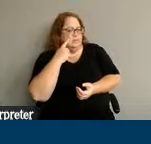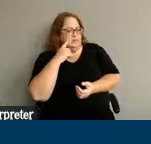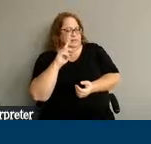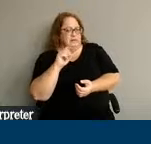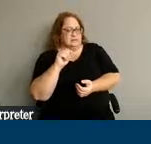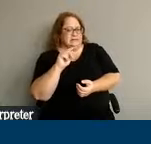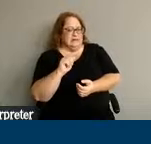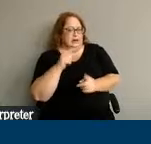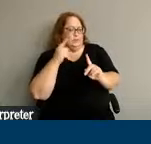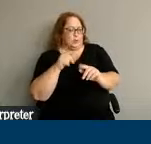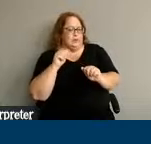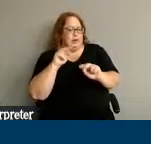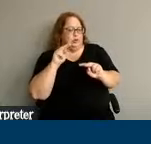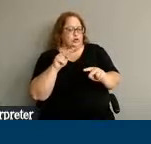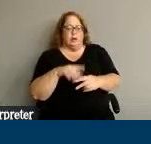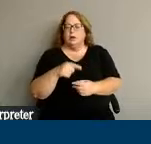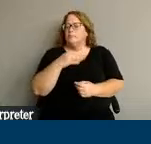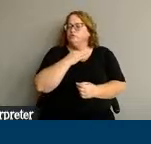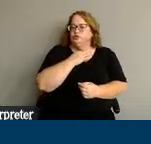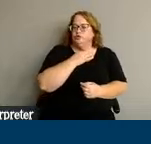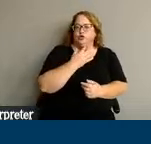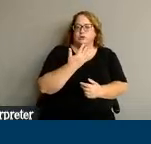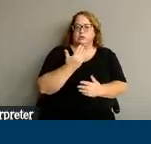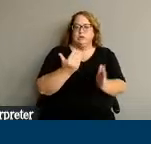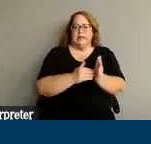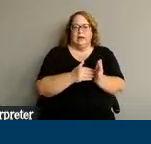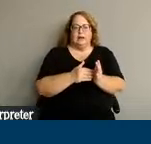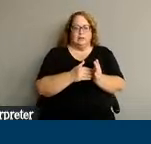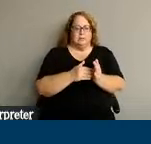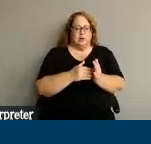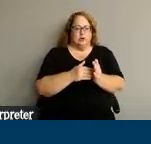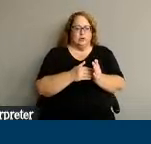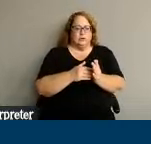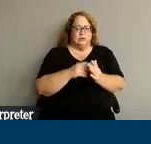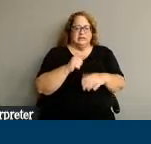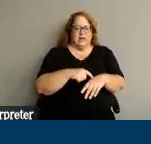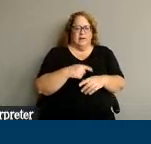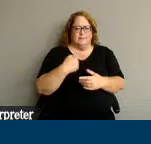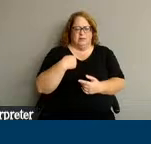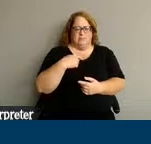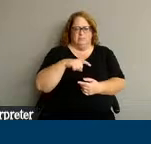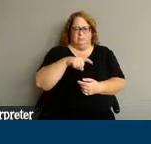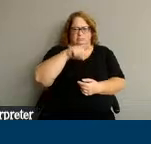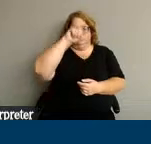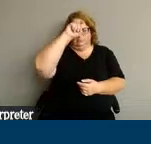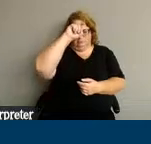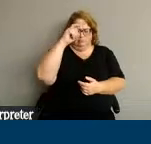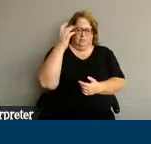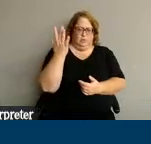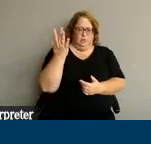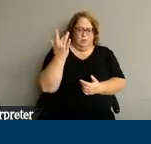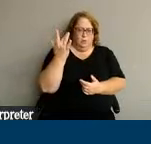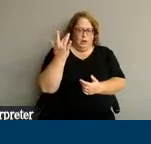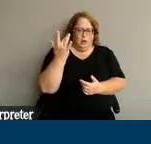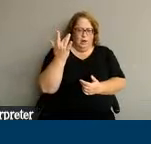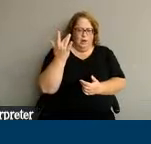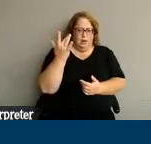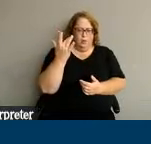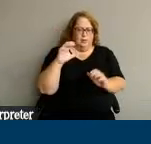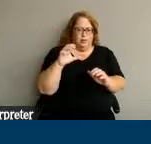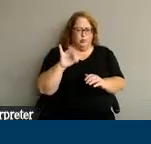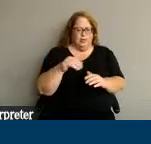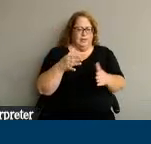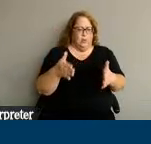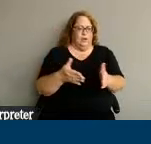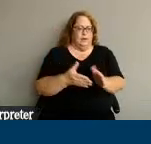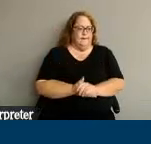at. I'm just curious, again, there have been times when I've just scratched my head and said, why in the world do they do it this